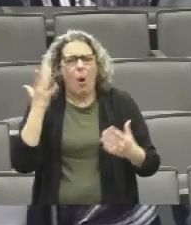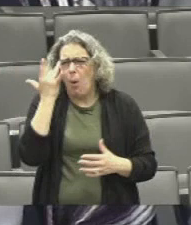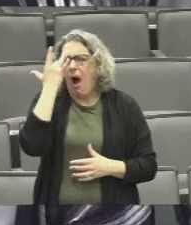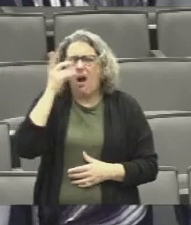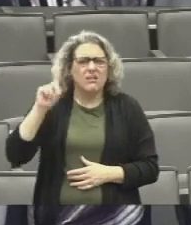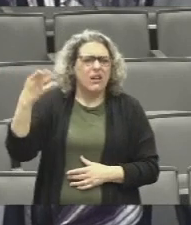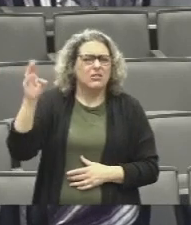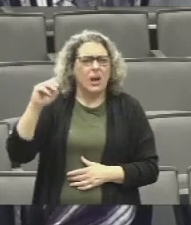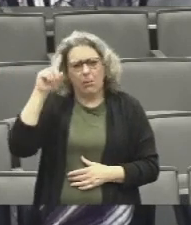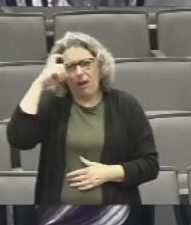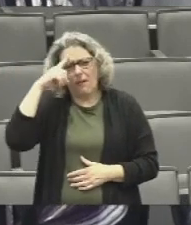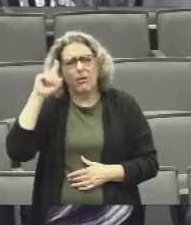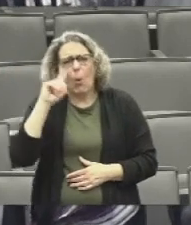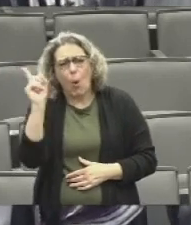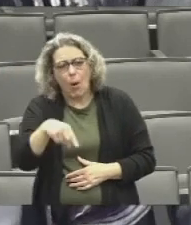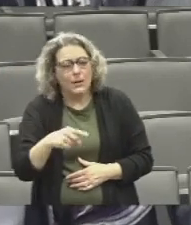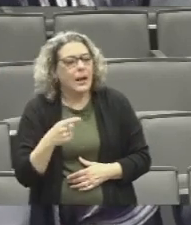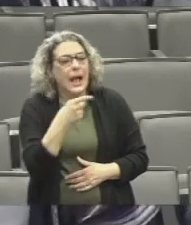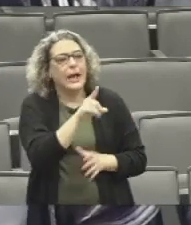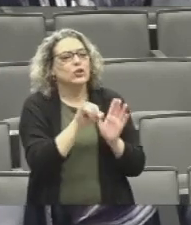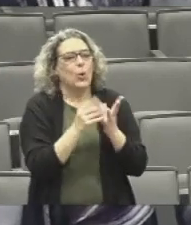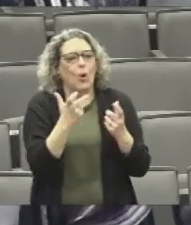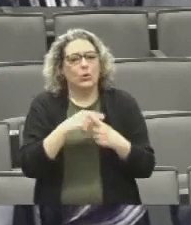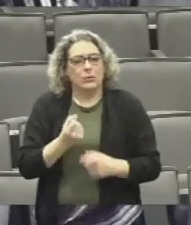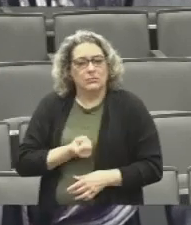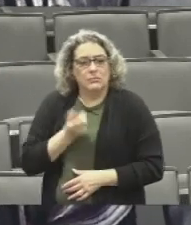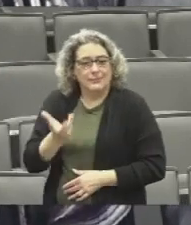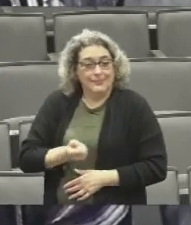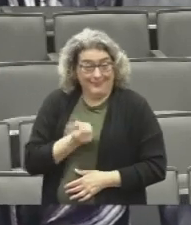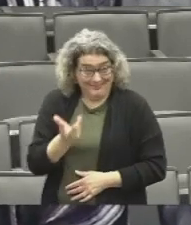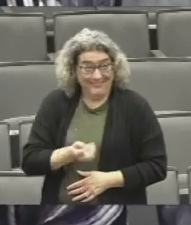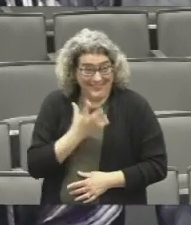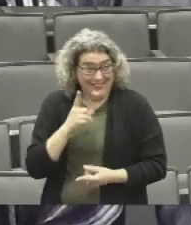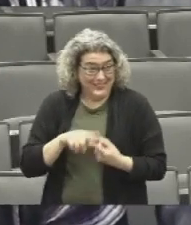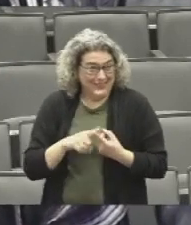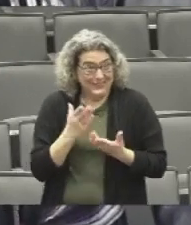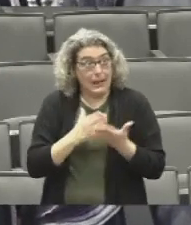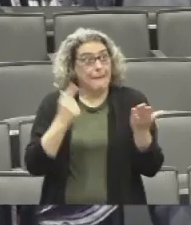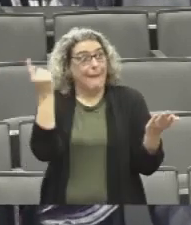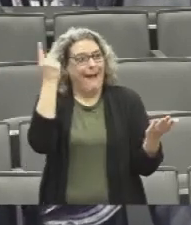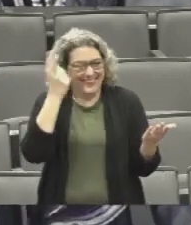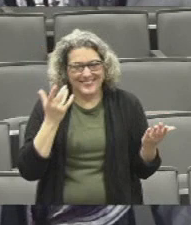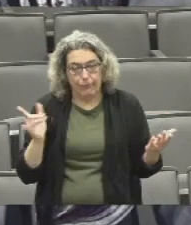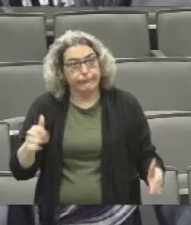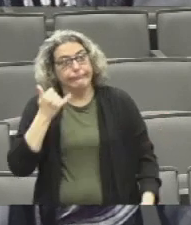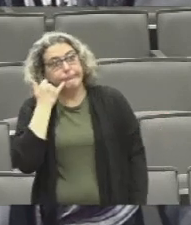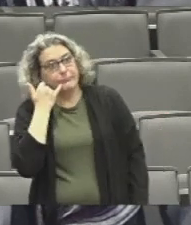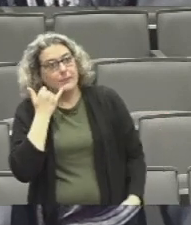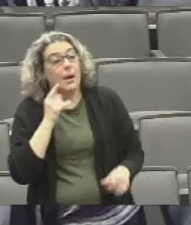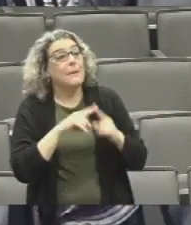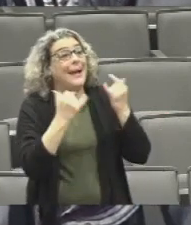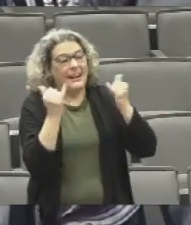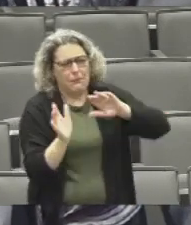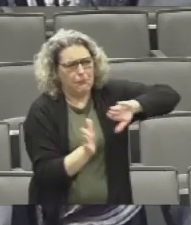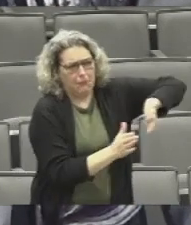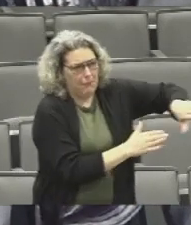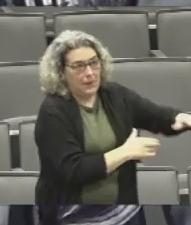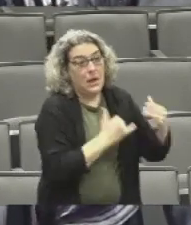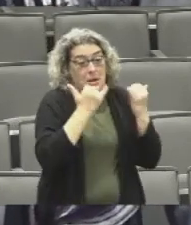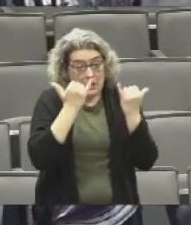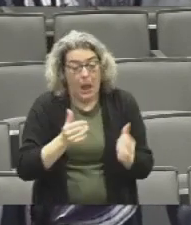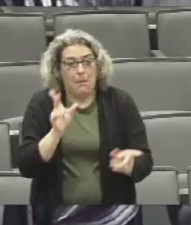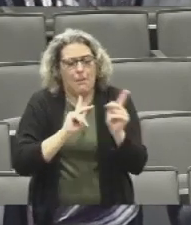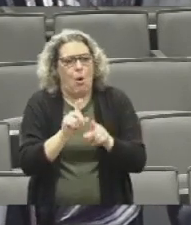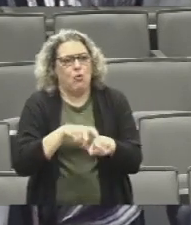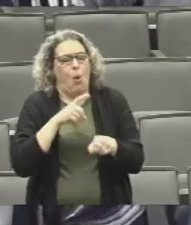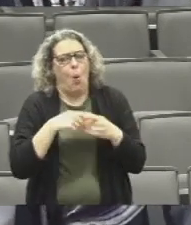and they just wanted to have somebody to talk to about it. And now it is more the calls that we are concerned.